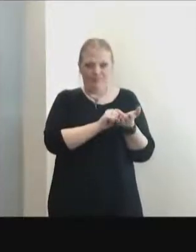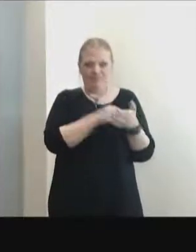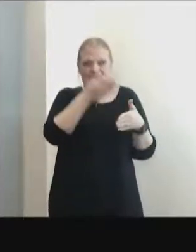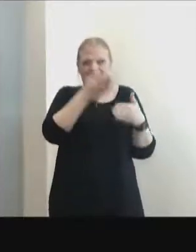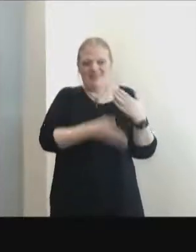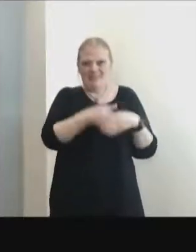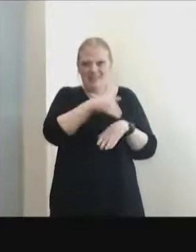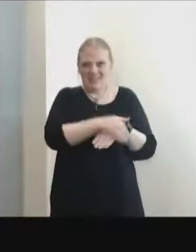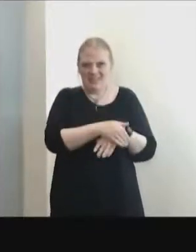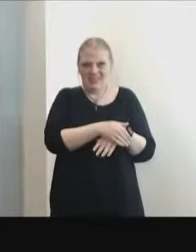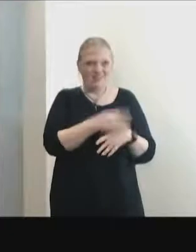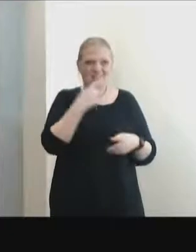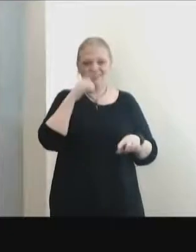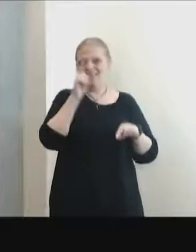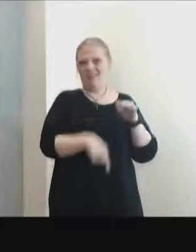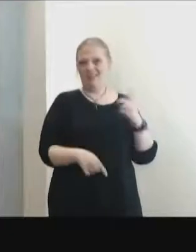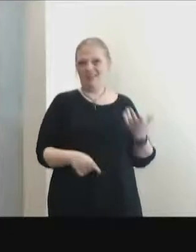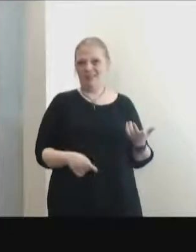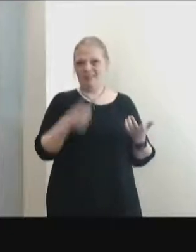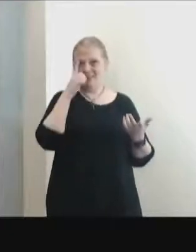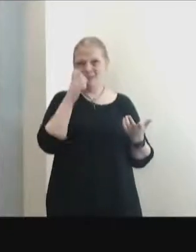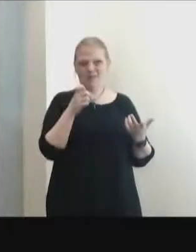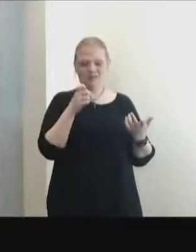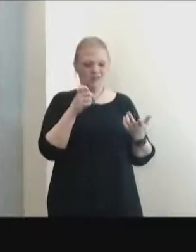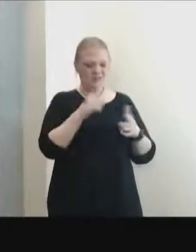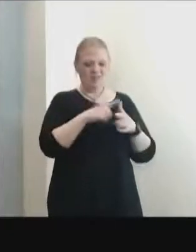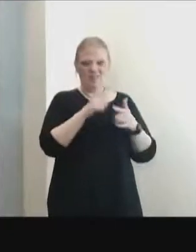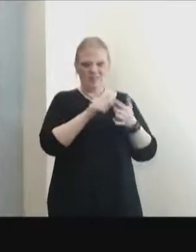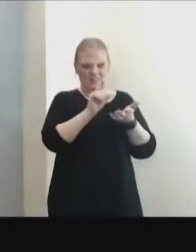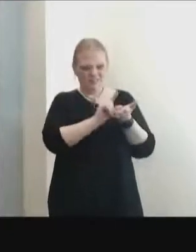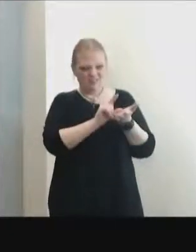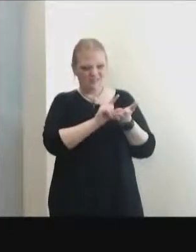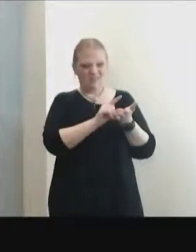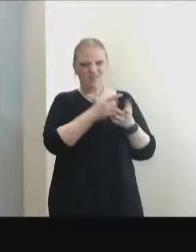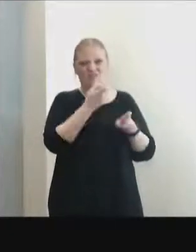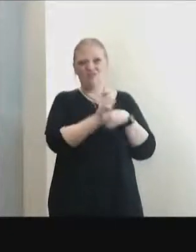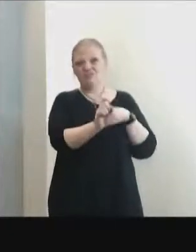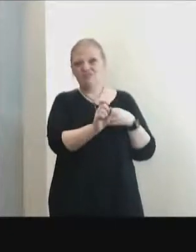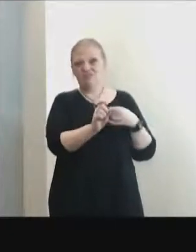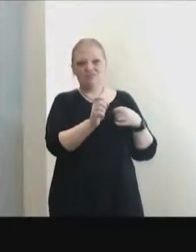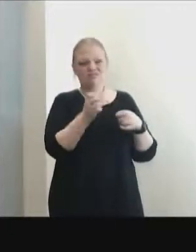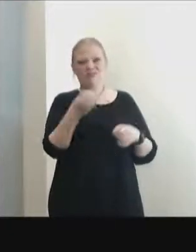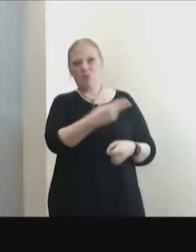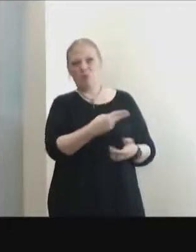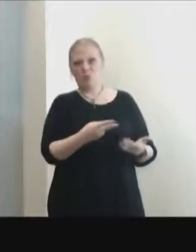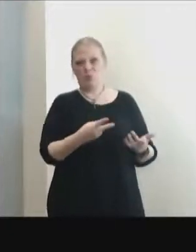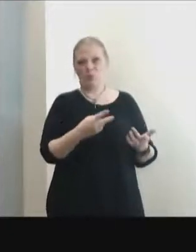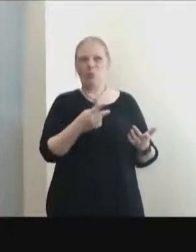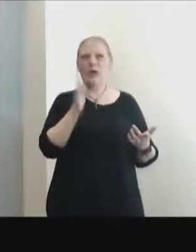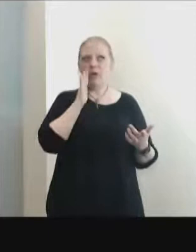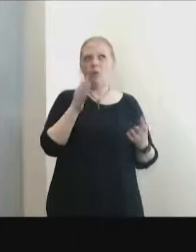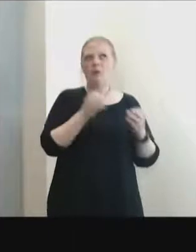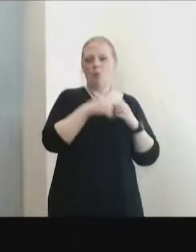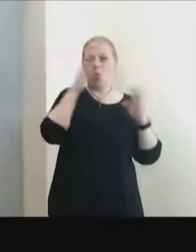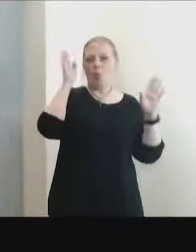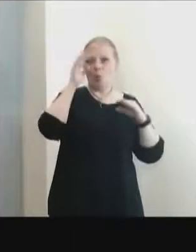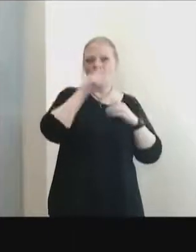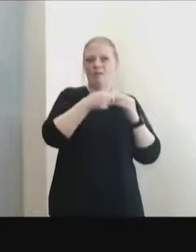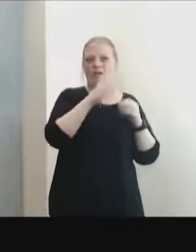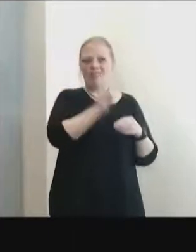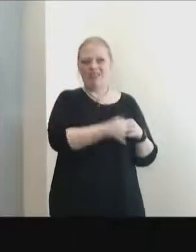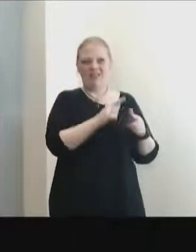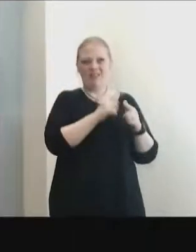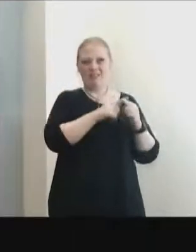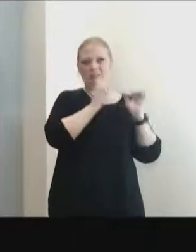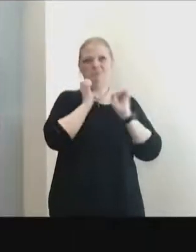of the night when we know we would not be able to do it, because then we have spoilage and we'd have to throw out the doses. So I'm more worried about that than getting a mad onrush